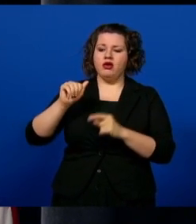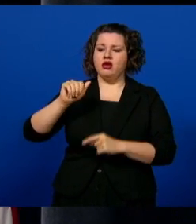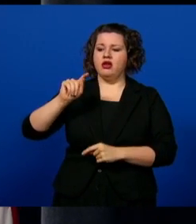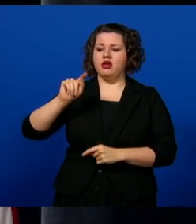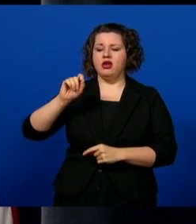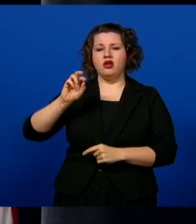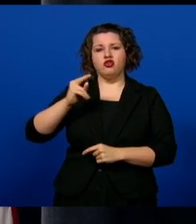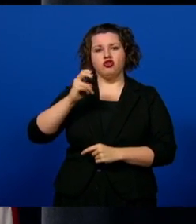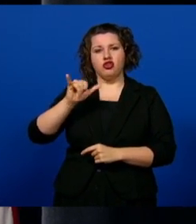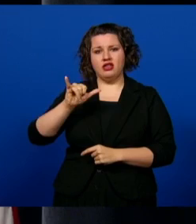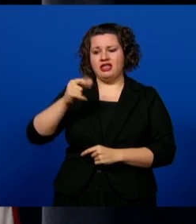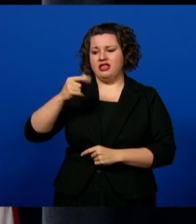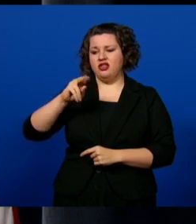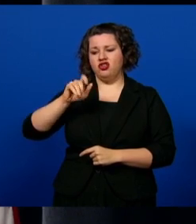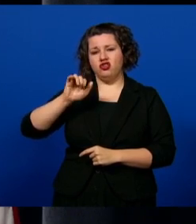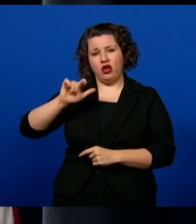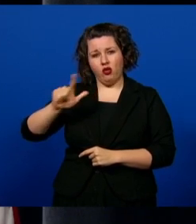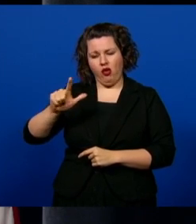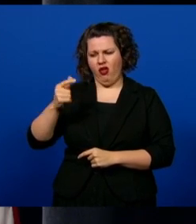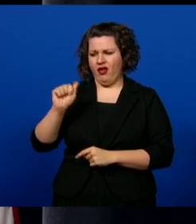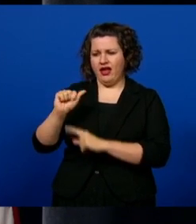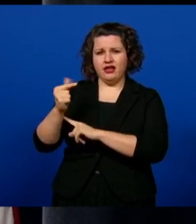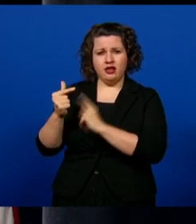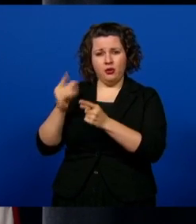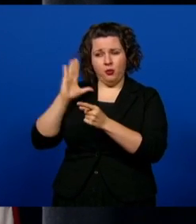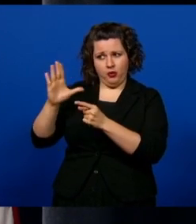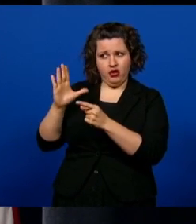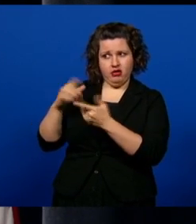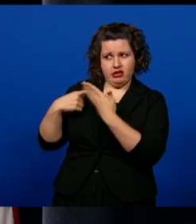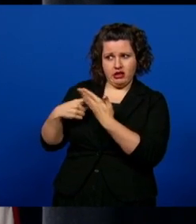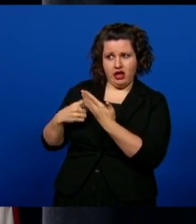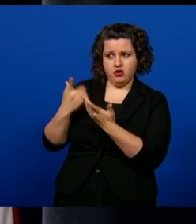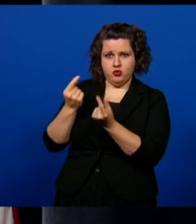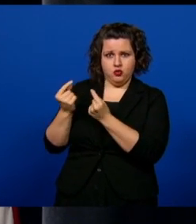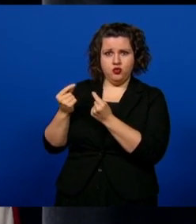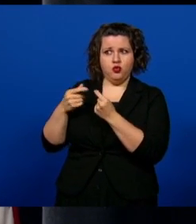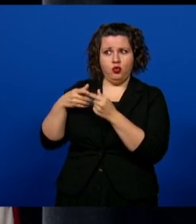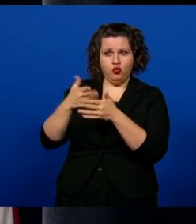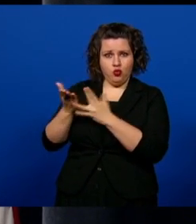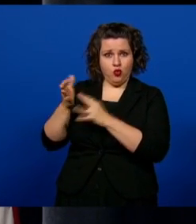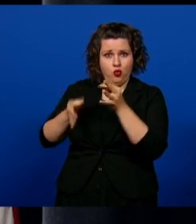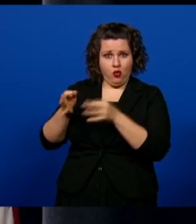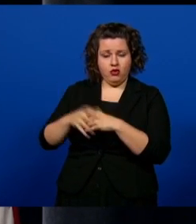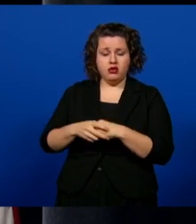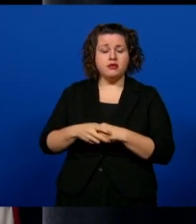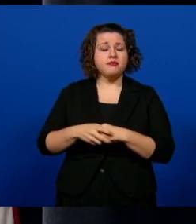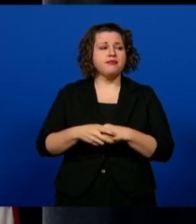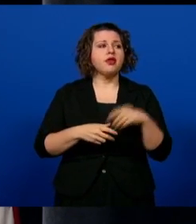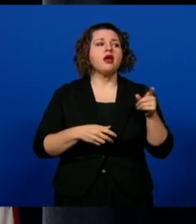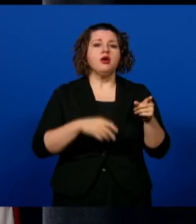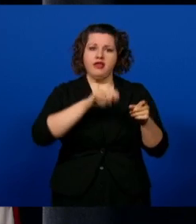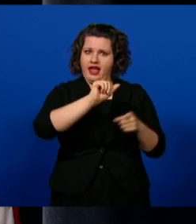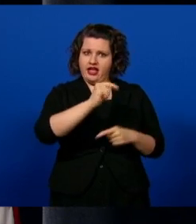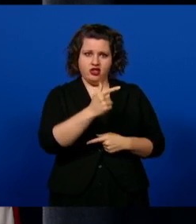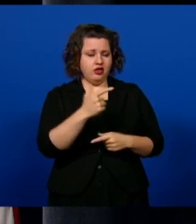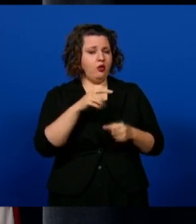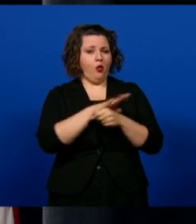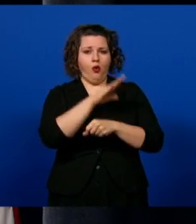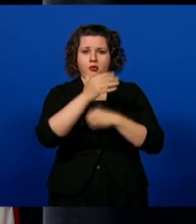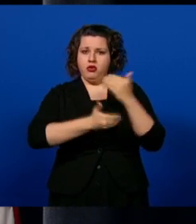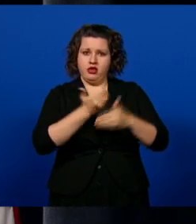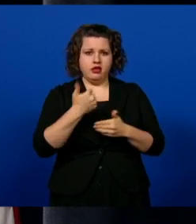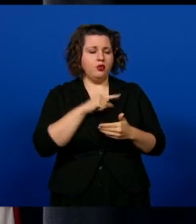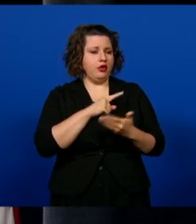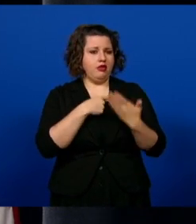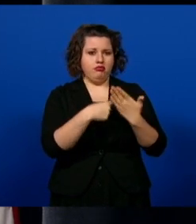about action in concert with him through the courts? So we've been in consultation with the AG throughout the entire process.